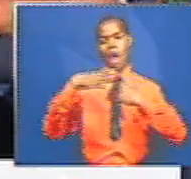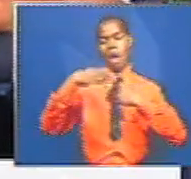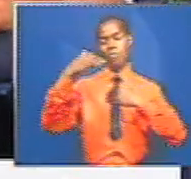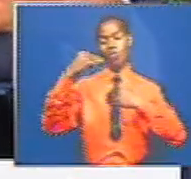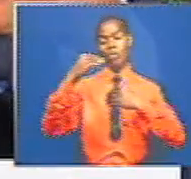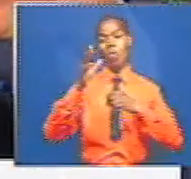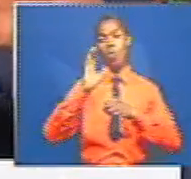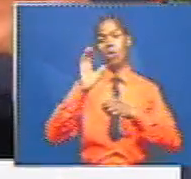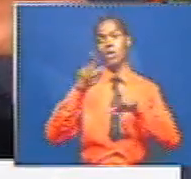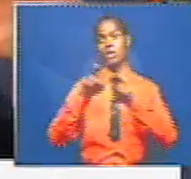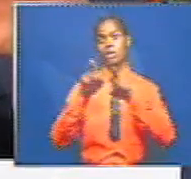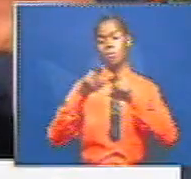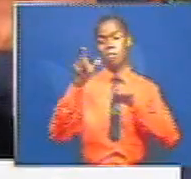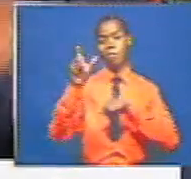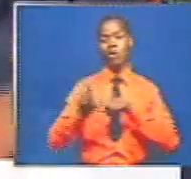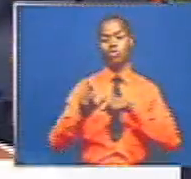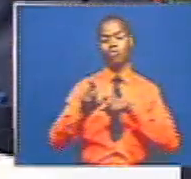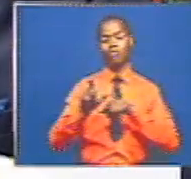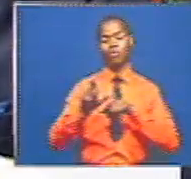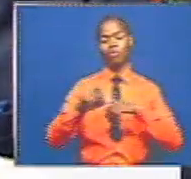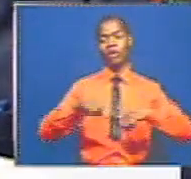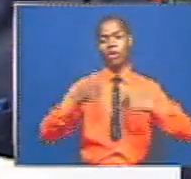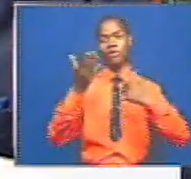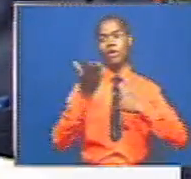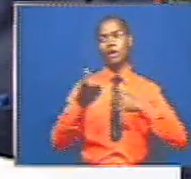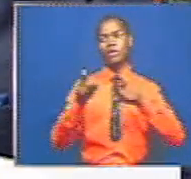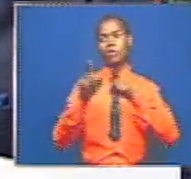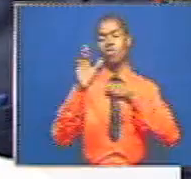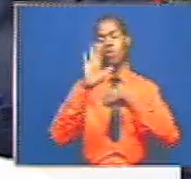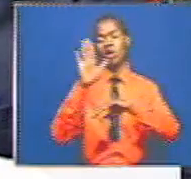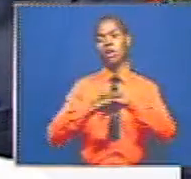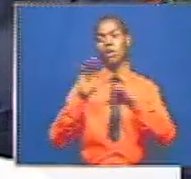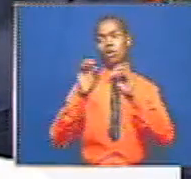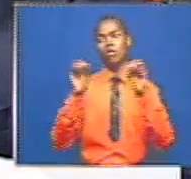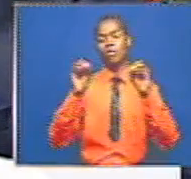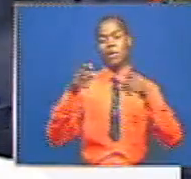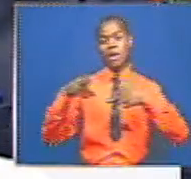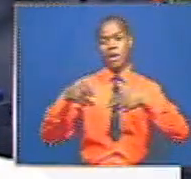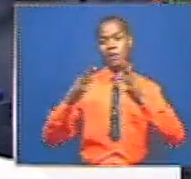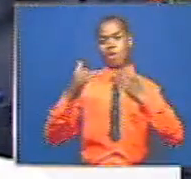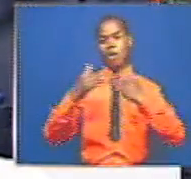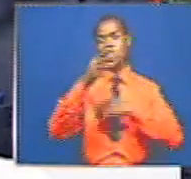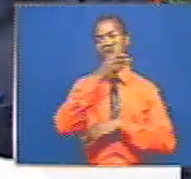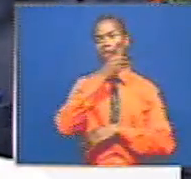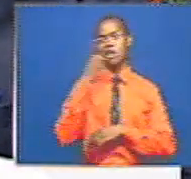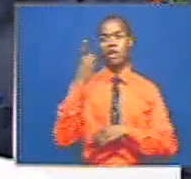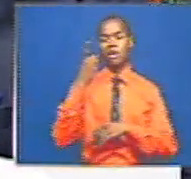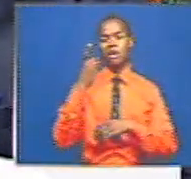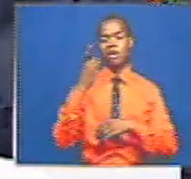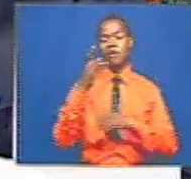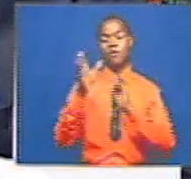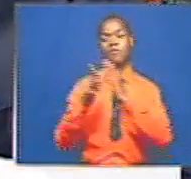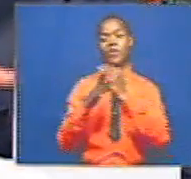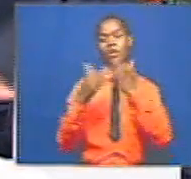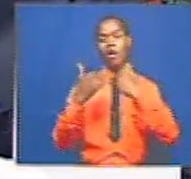mwananchi who is there is not getting even a drop. The river has dried. The ecosystem has gone. No fish, no nothing.